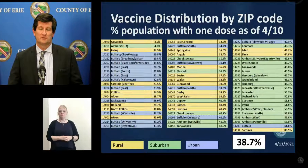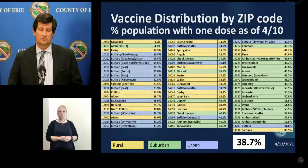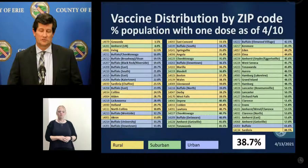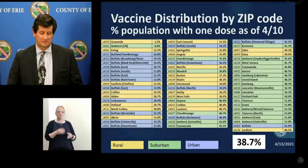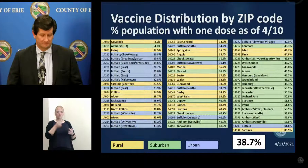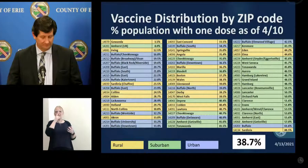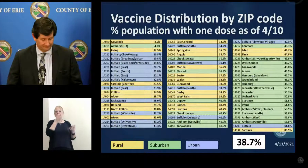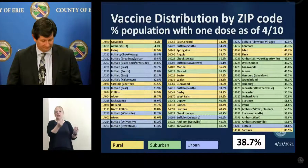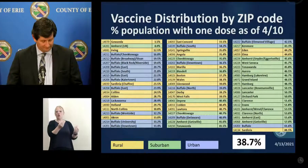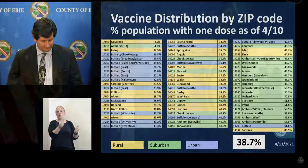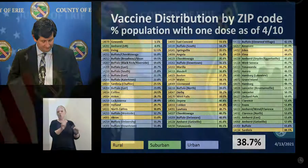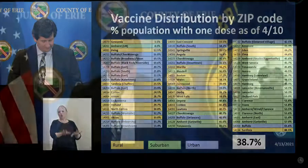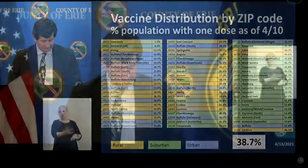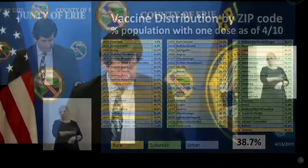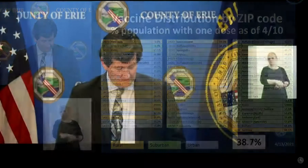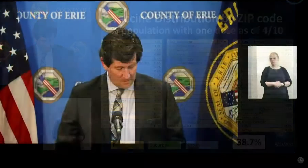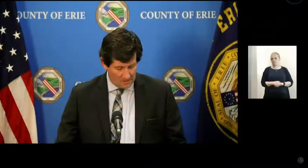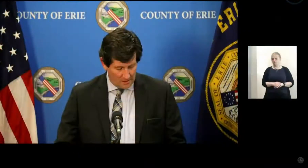territories.